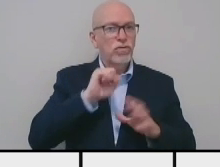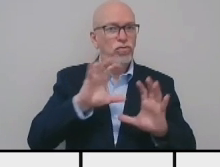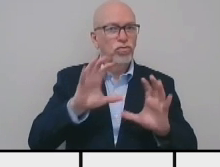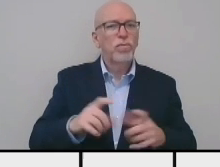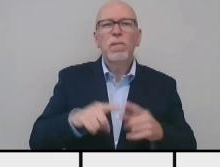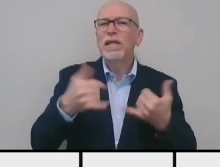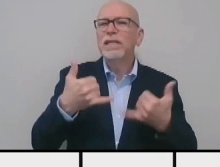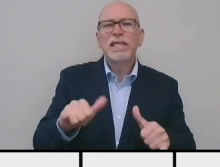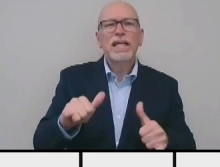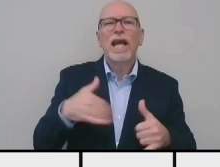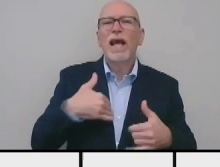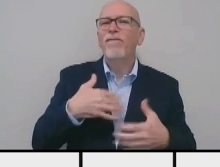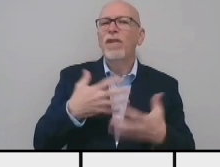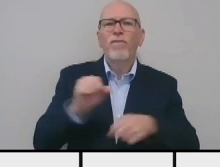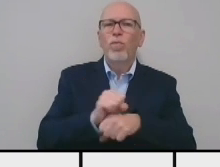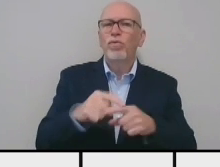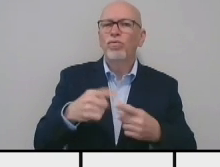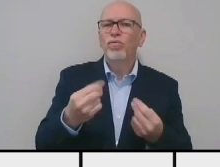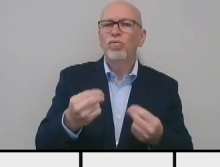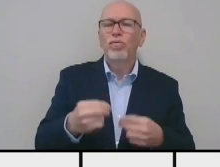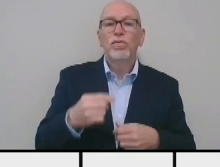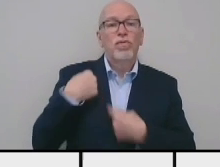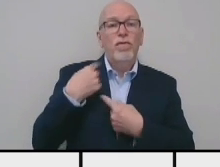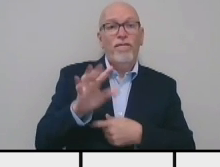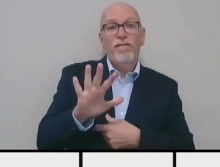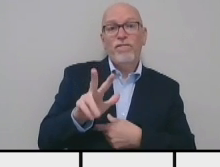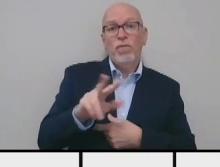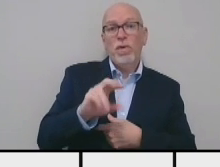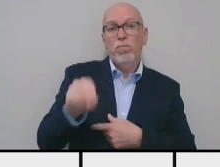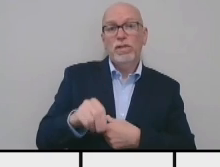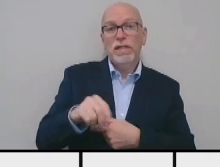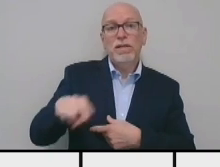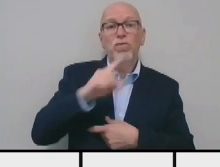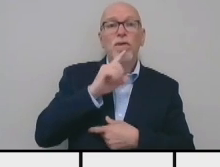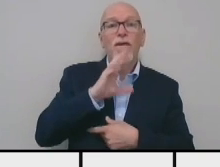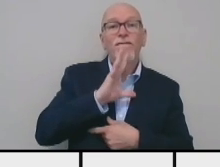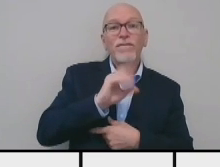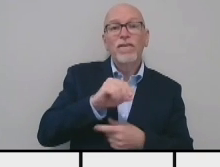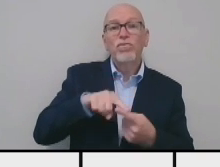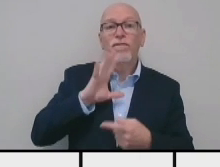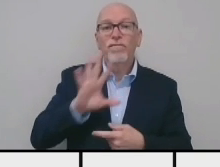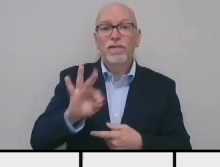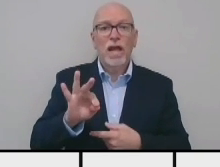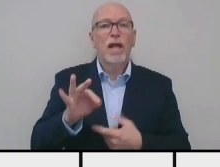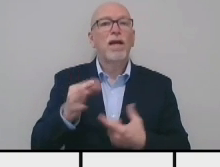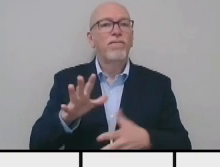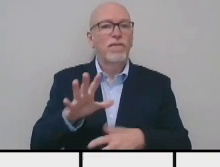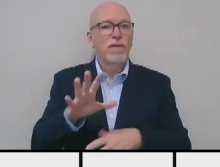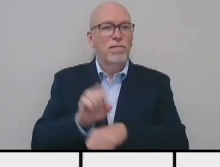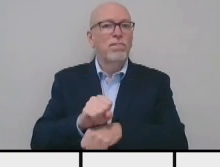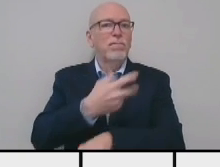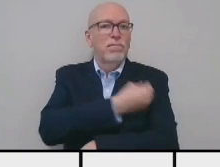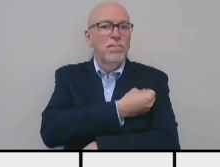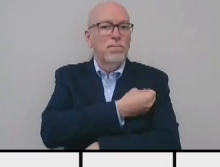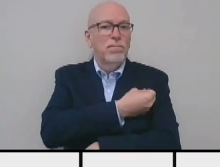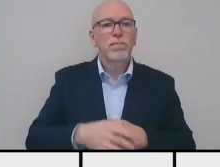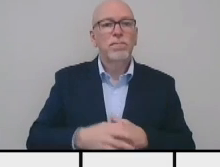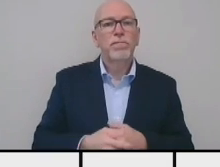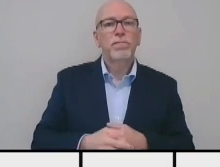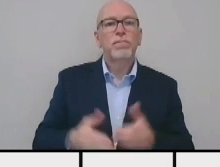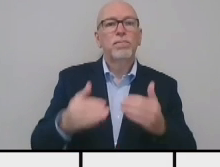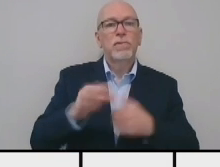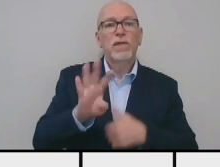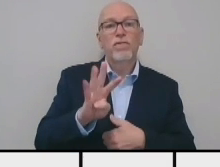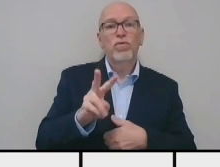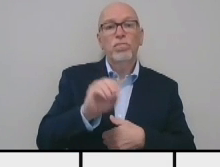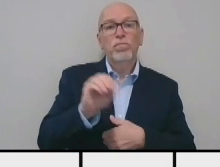do. So far, 53% of Hoosiers age 50 to 59 have scheduled a vaccine, and 42% of